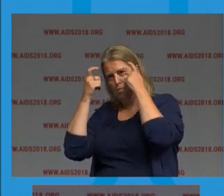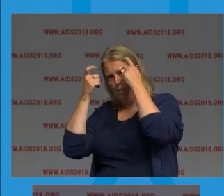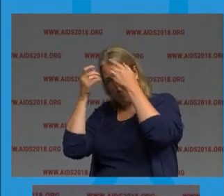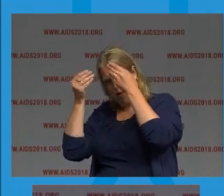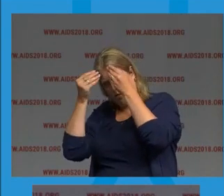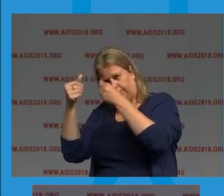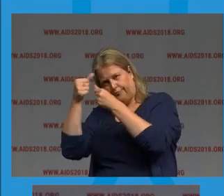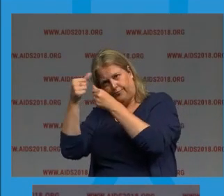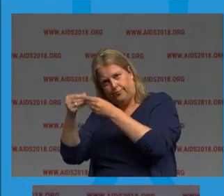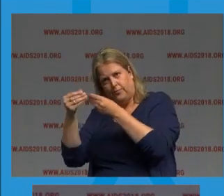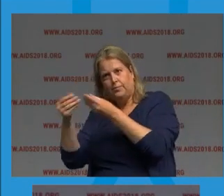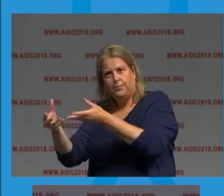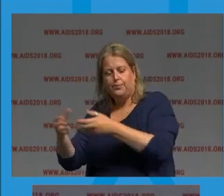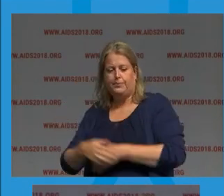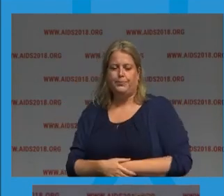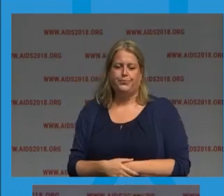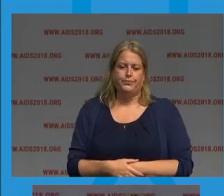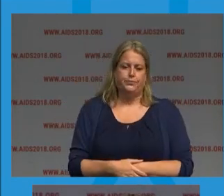the messages today.